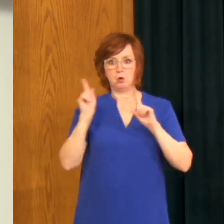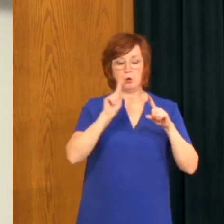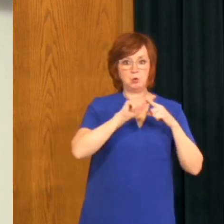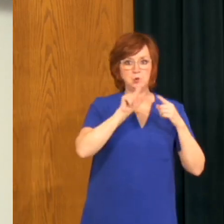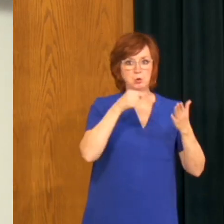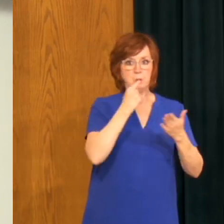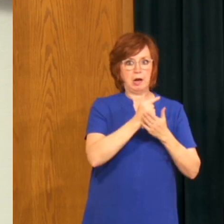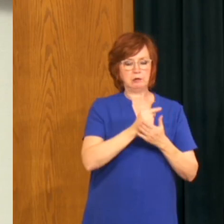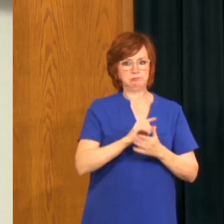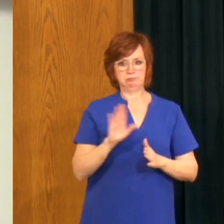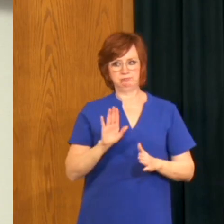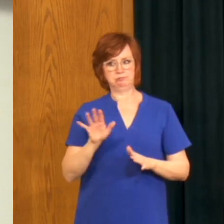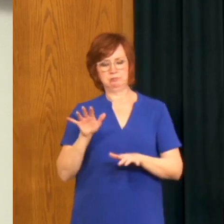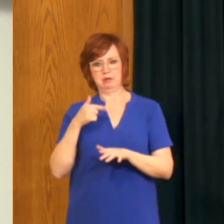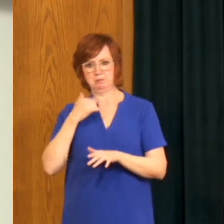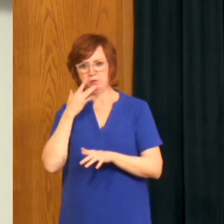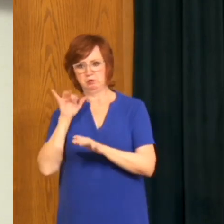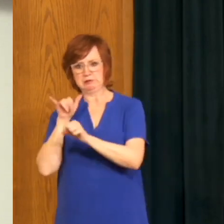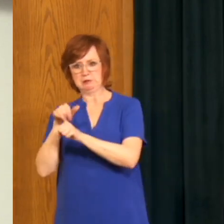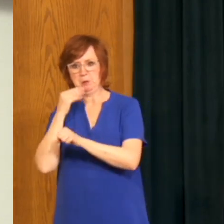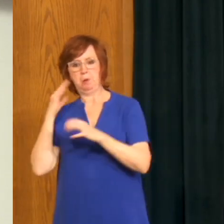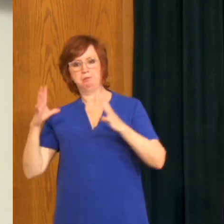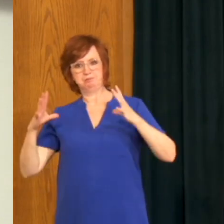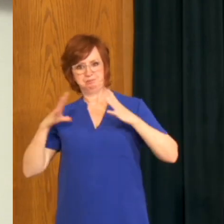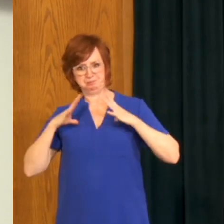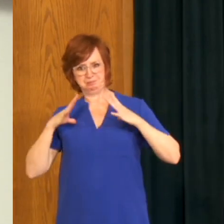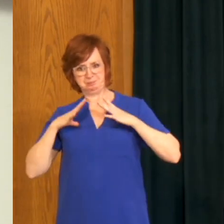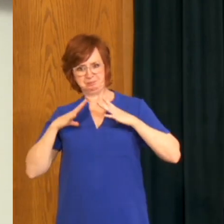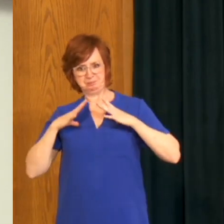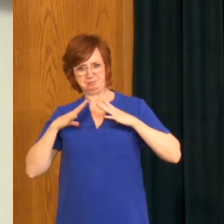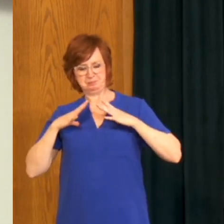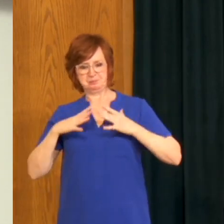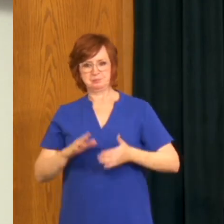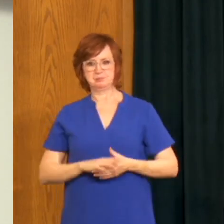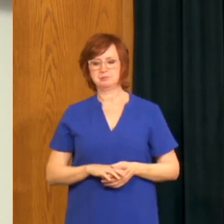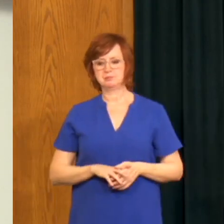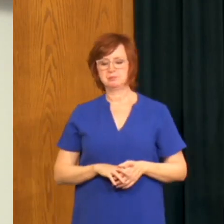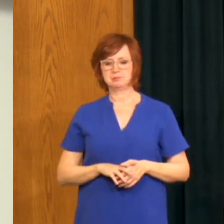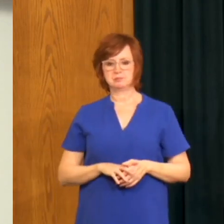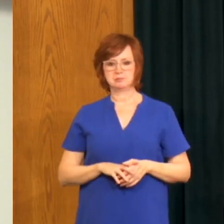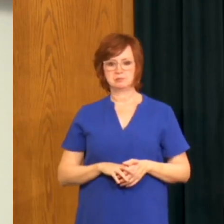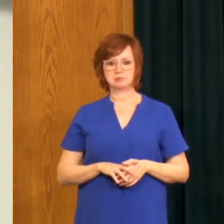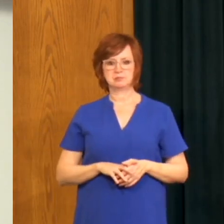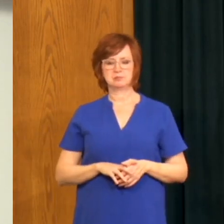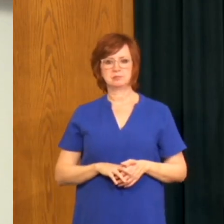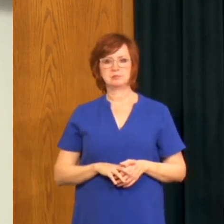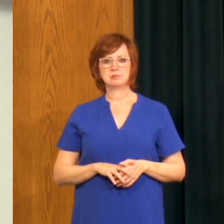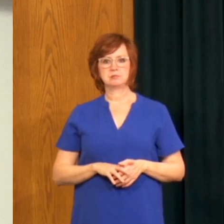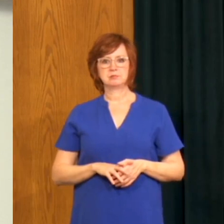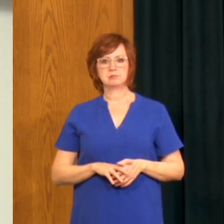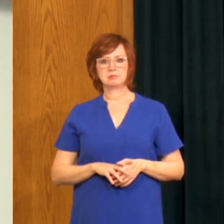I think those are decisions that we all need to think about. And while we all have important milestones in our lives that we want to